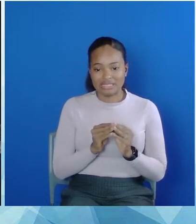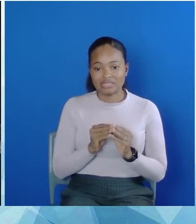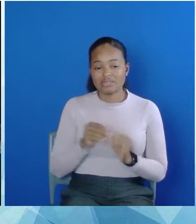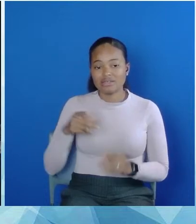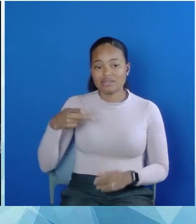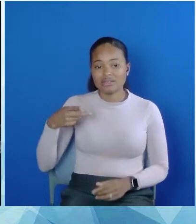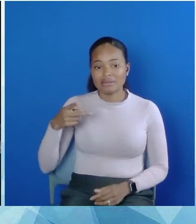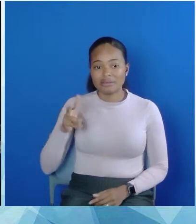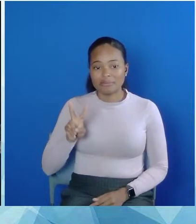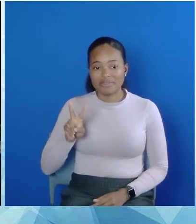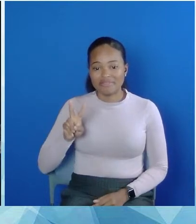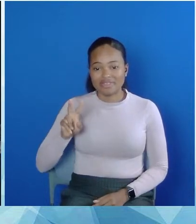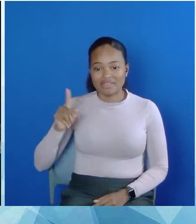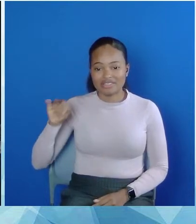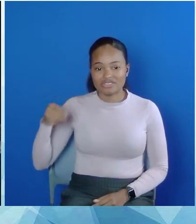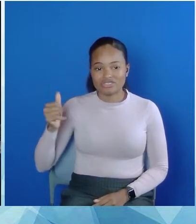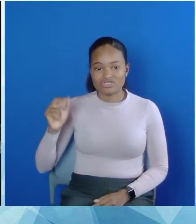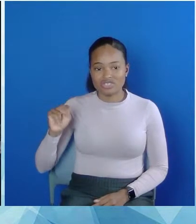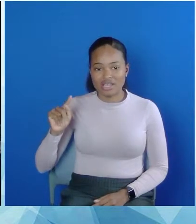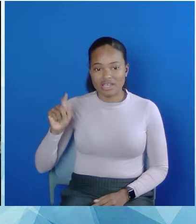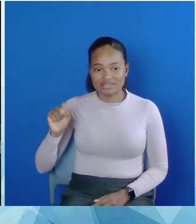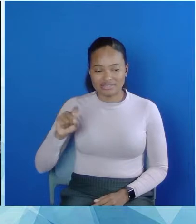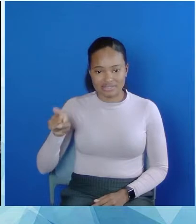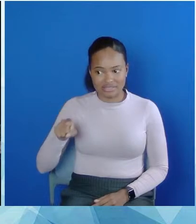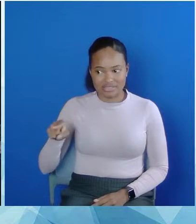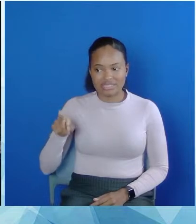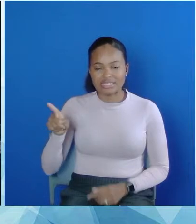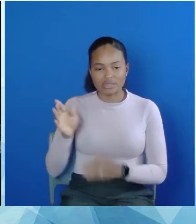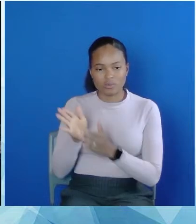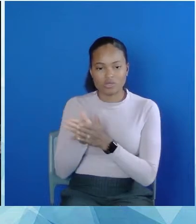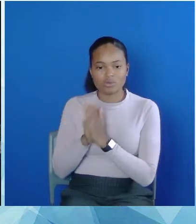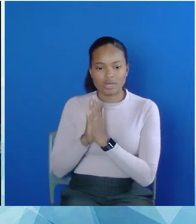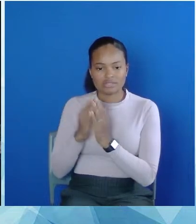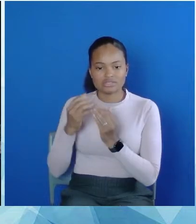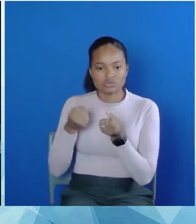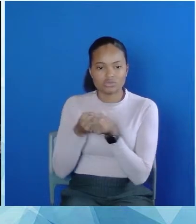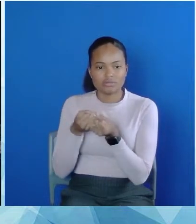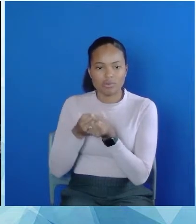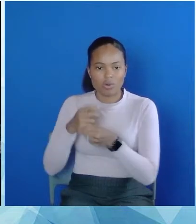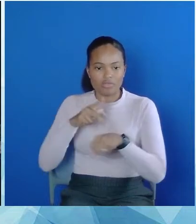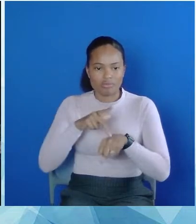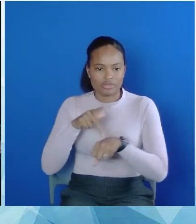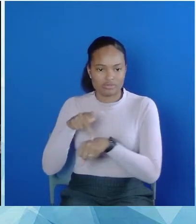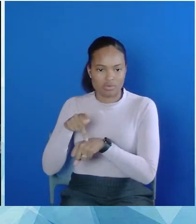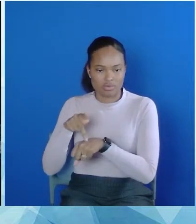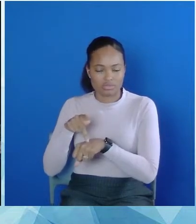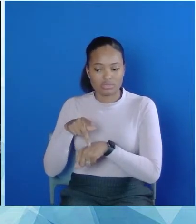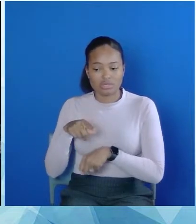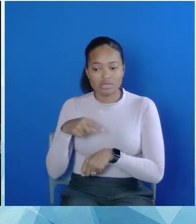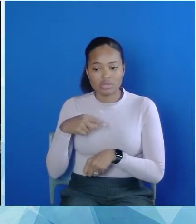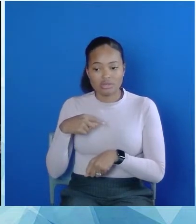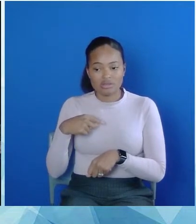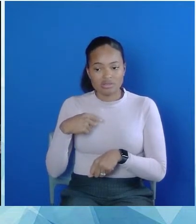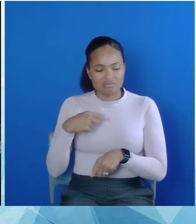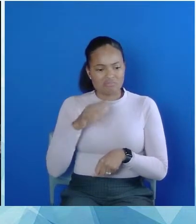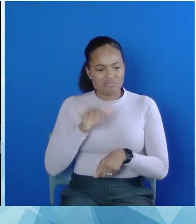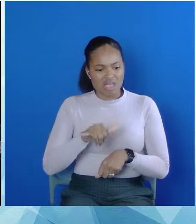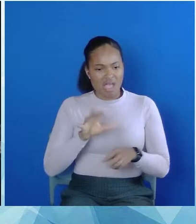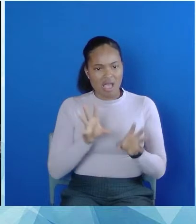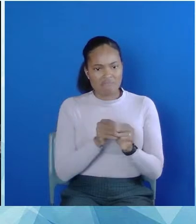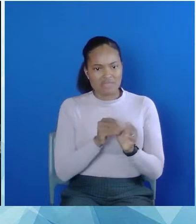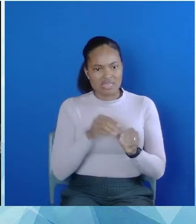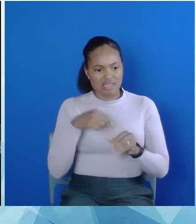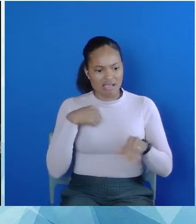to support the principals. I walked away from that meeting thinking we have a